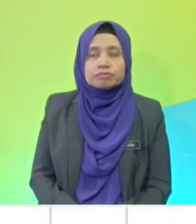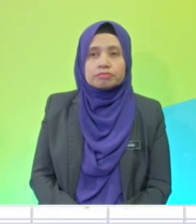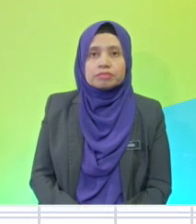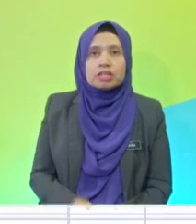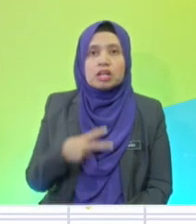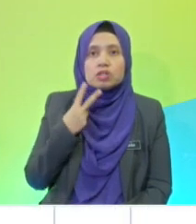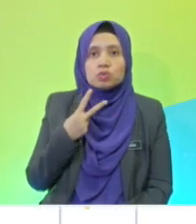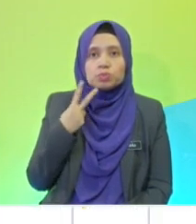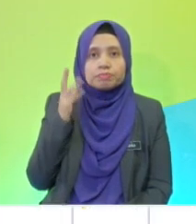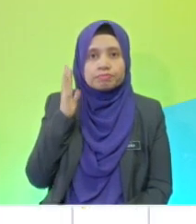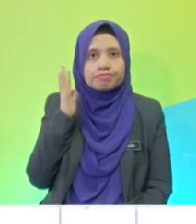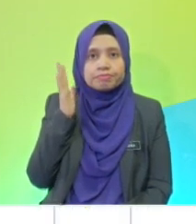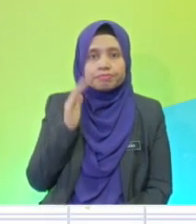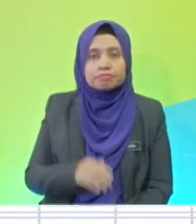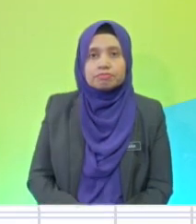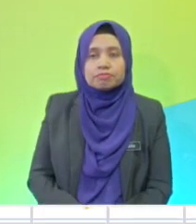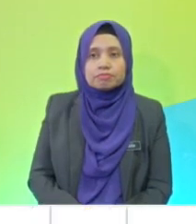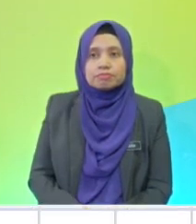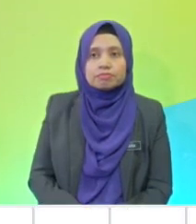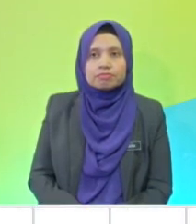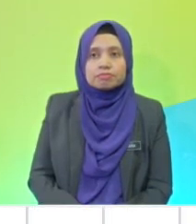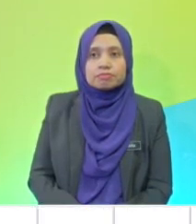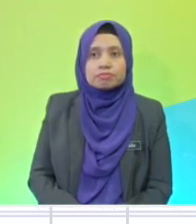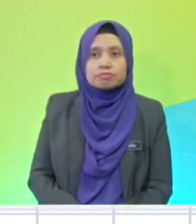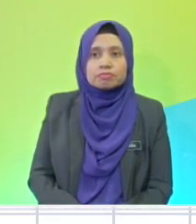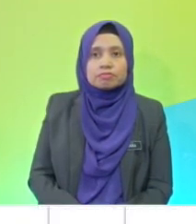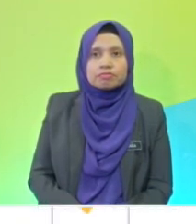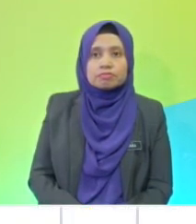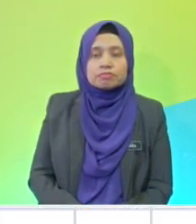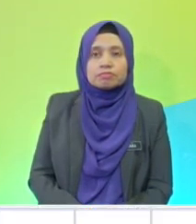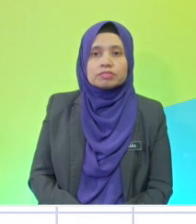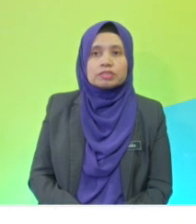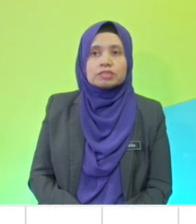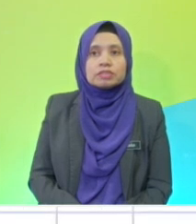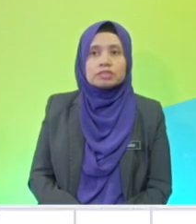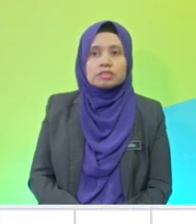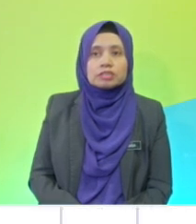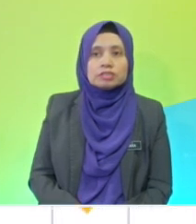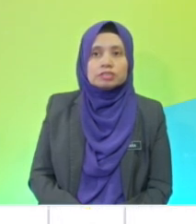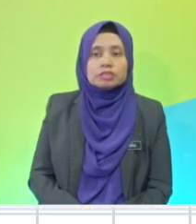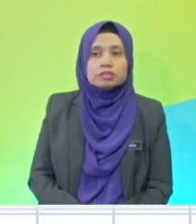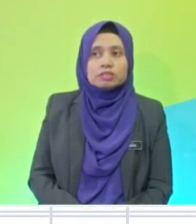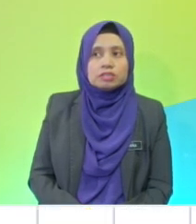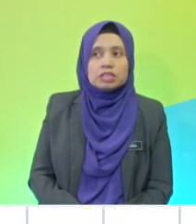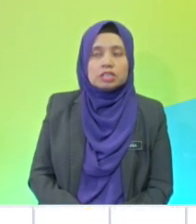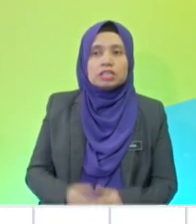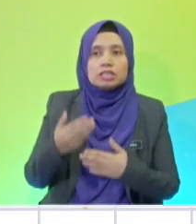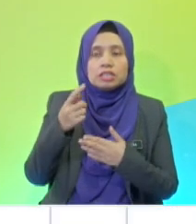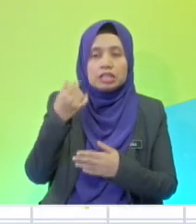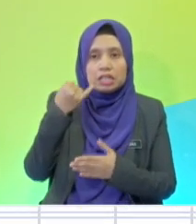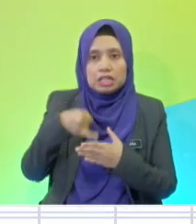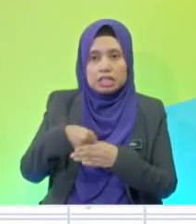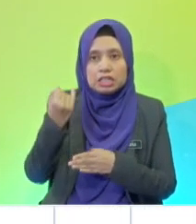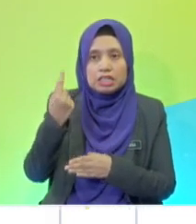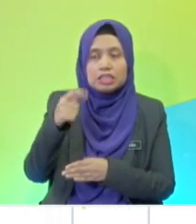Damien, I think we cannot hear you. I think you need to unmute, Damien. Please unmute yourself. Don't worry. In the past, people